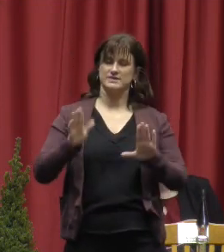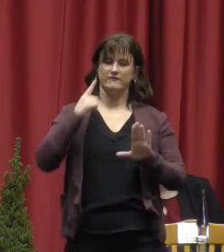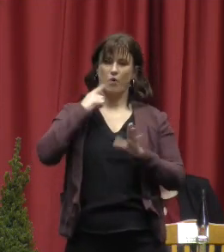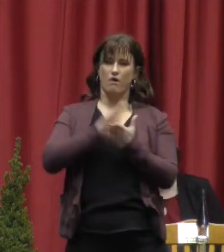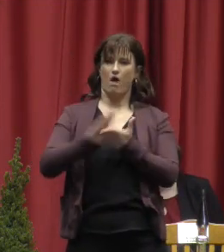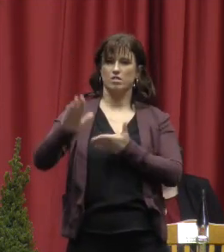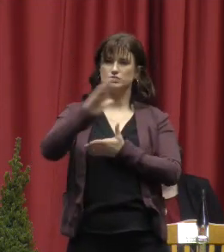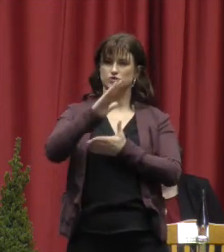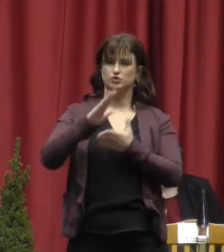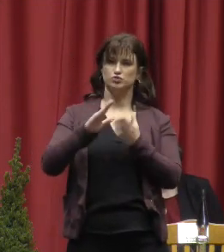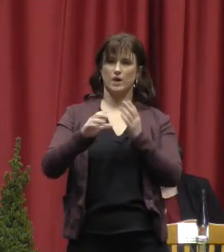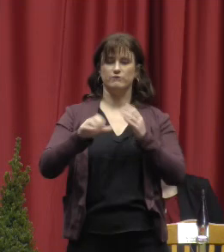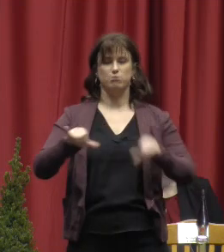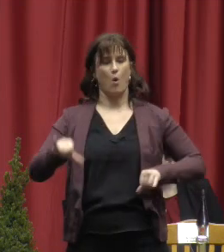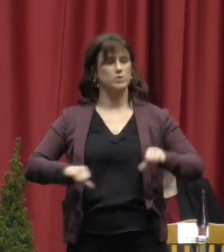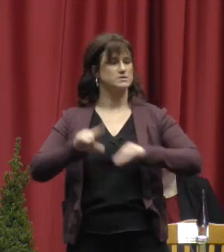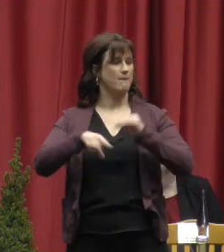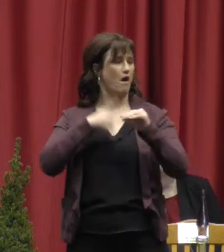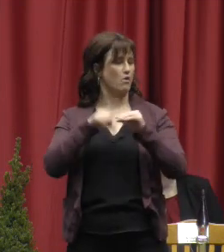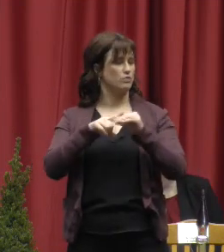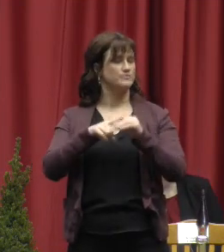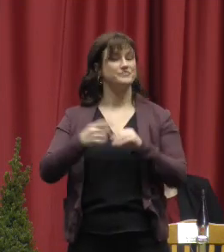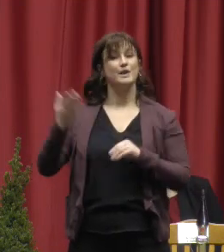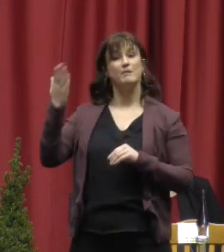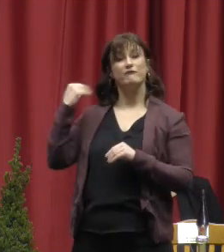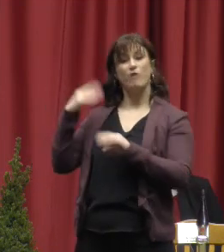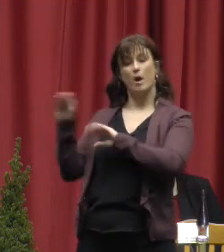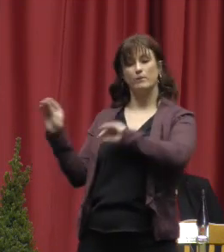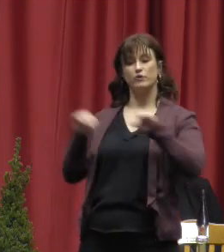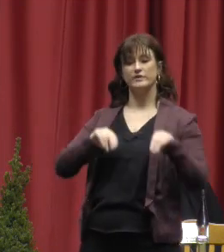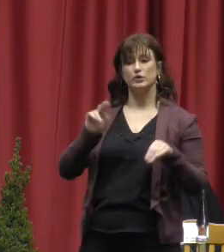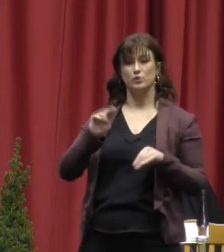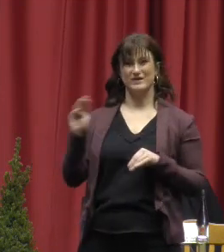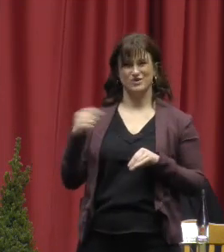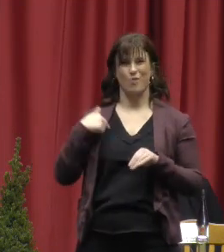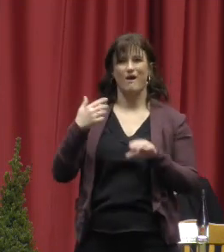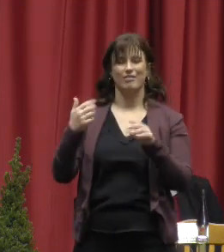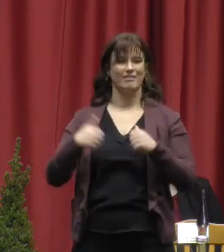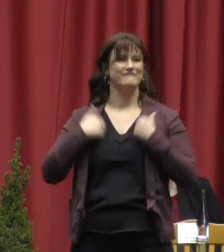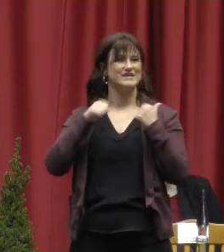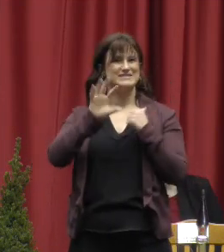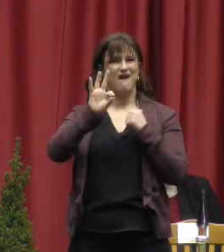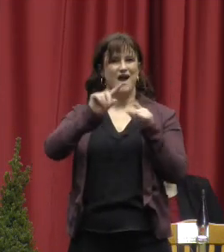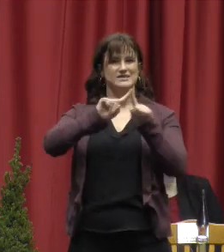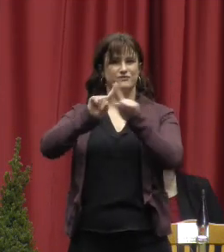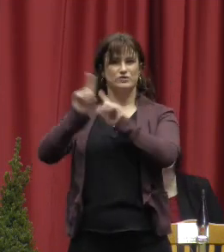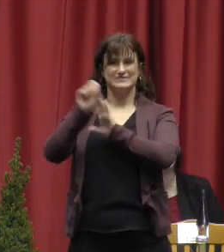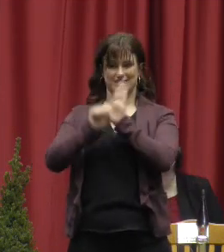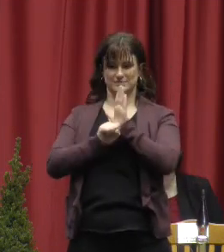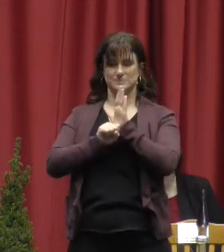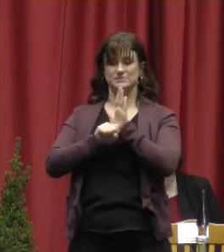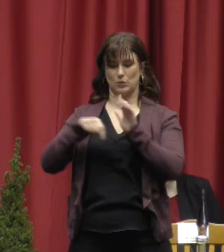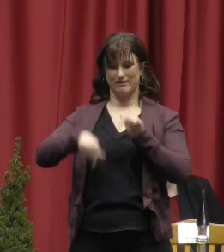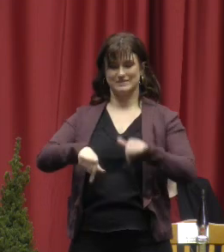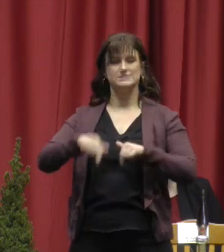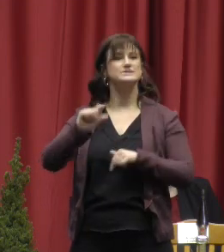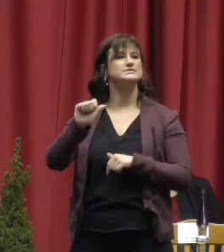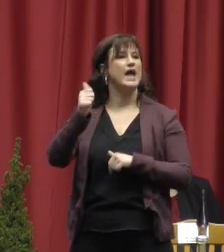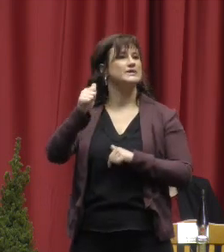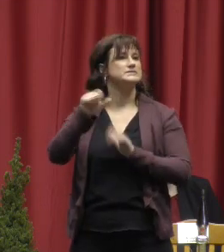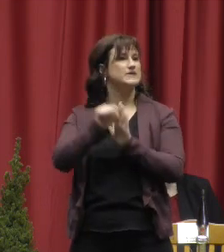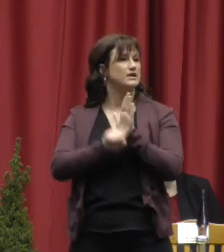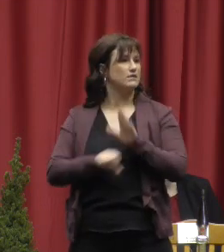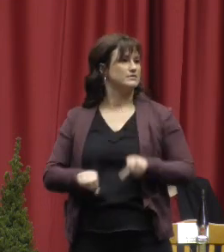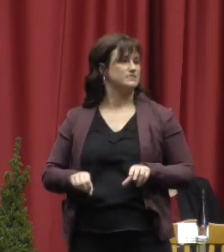Mexico, I had lived in 9 different states, making New Mexico my 10th. Having had the chance to live in 10 states isn't something most people